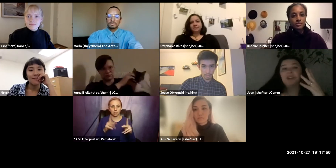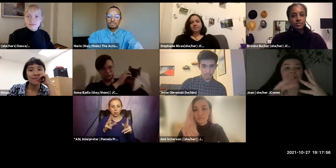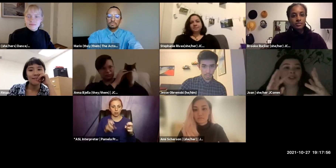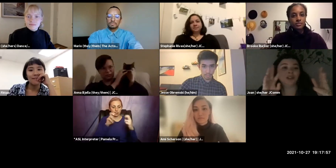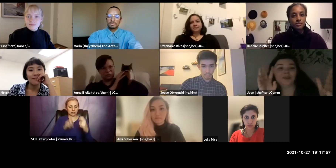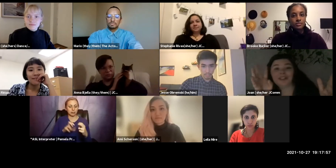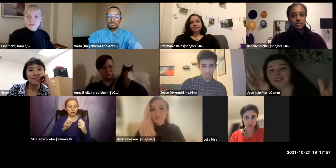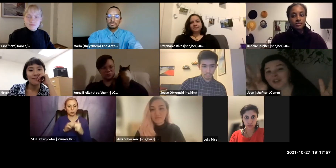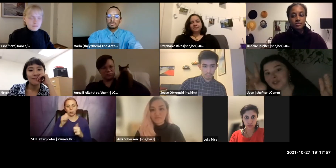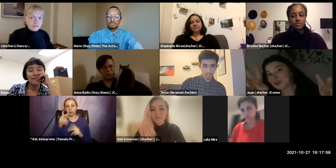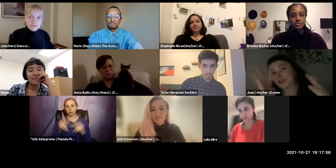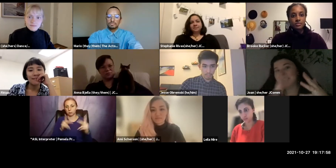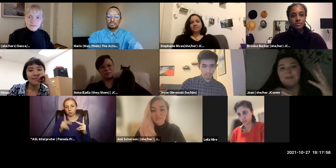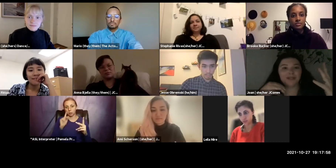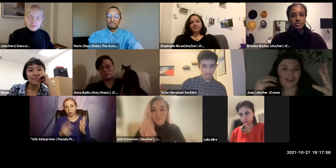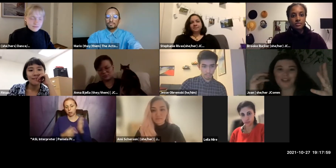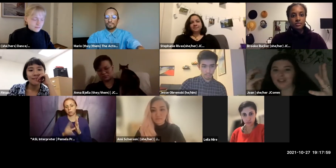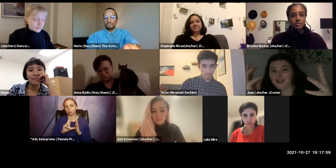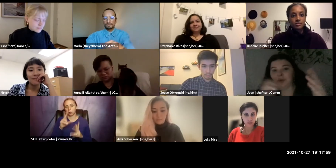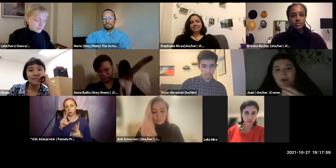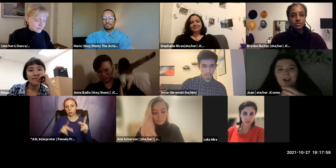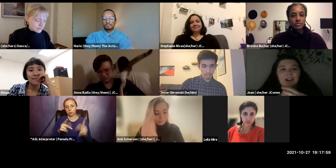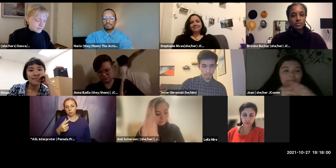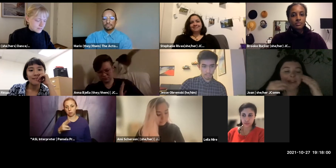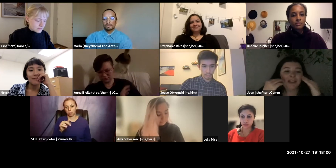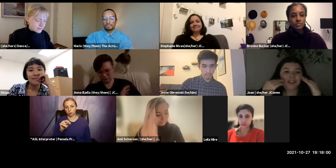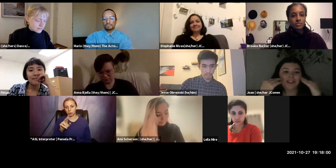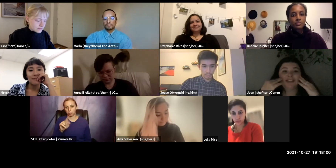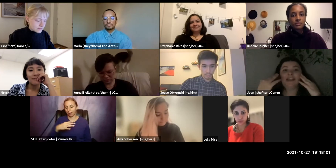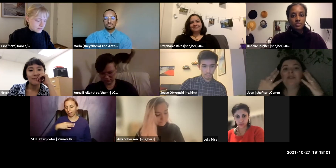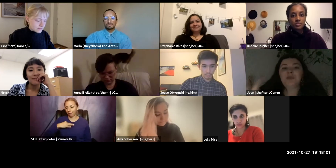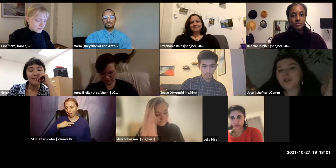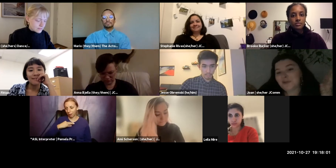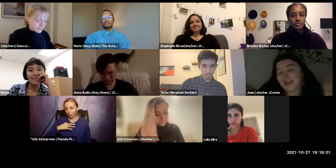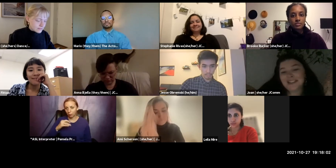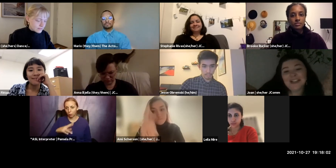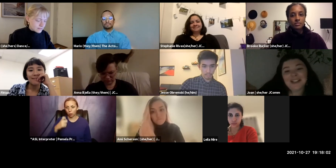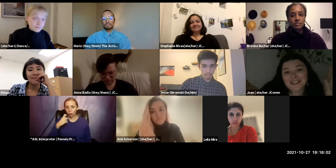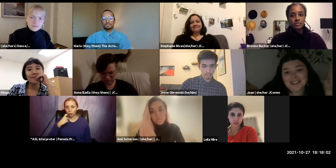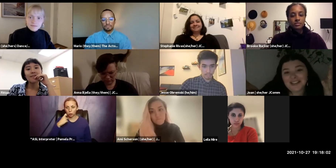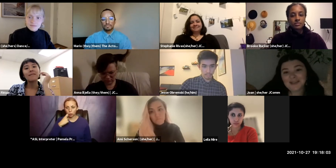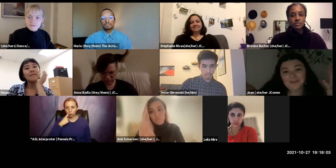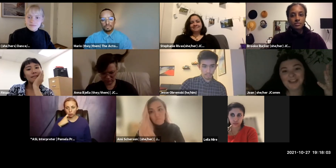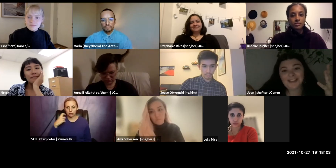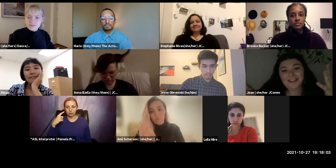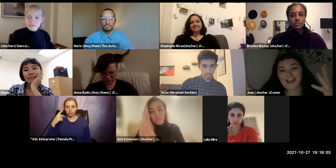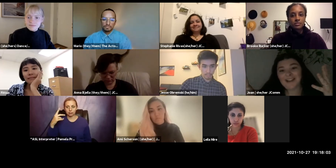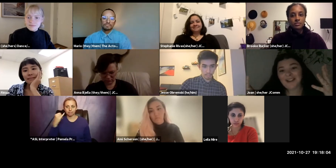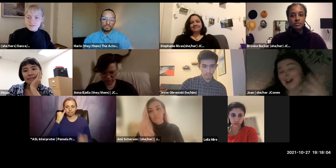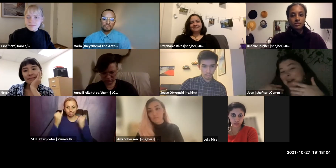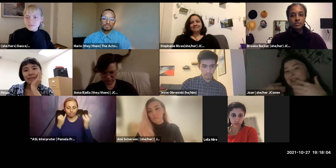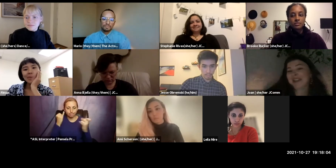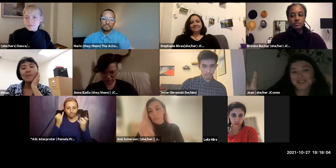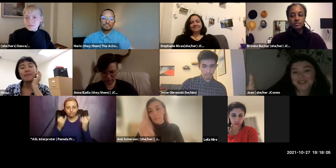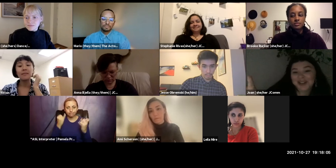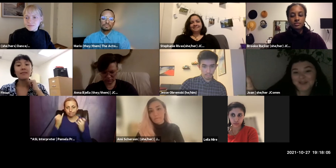take turns looking over each other's grant application or being just a soundboard for ideas. That's something that